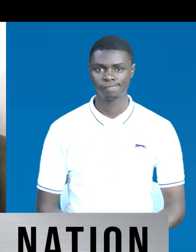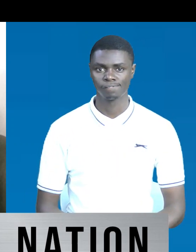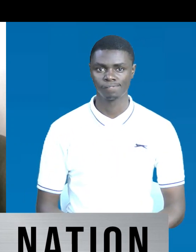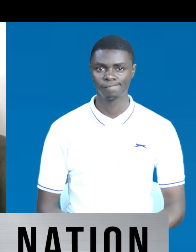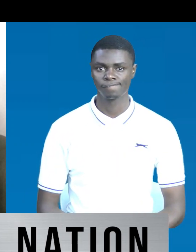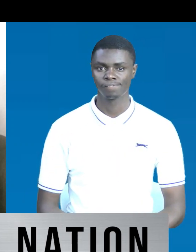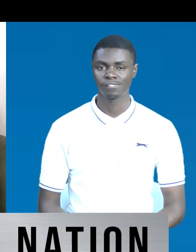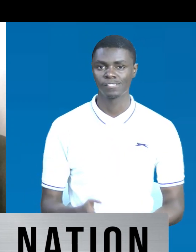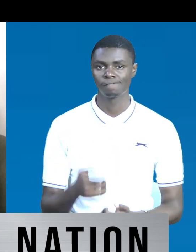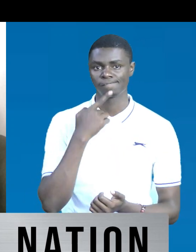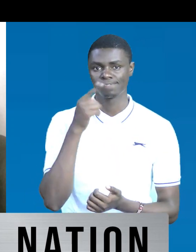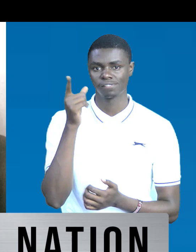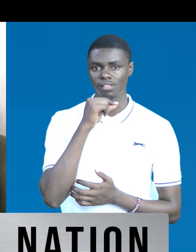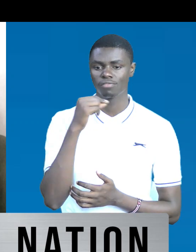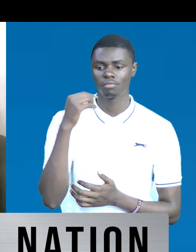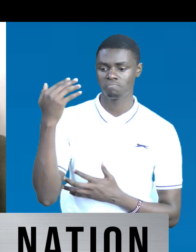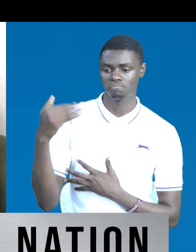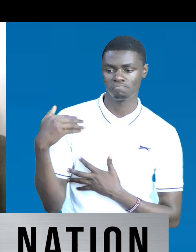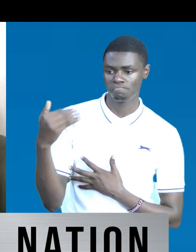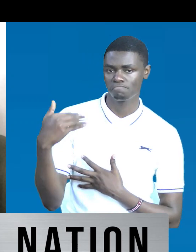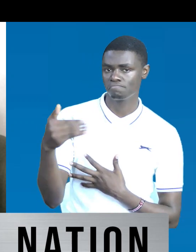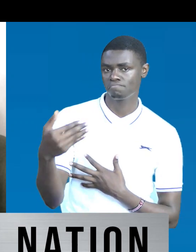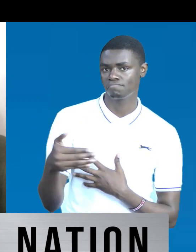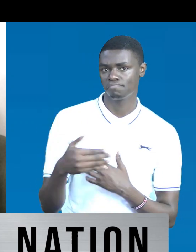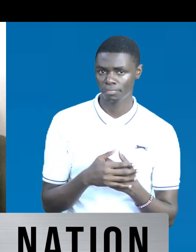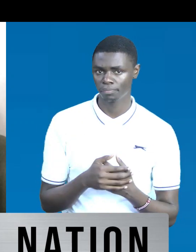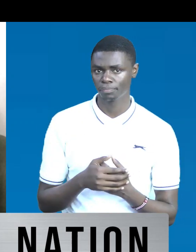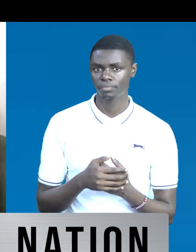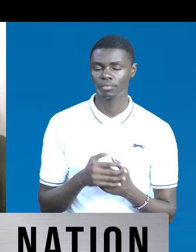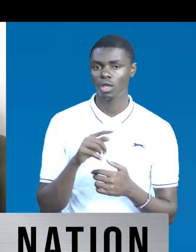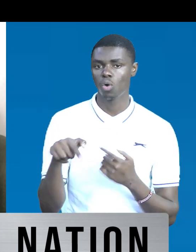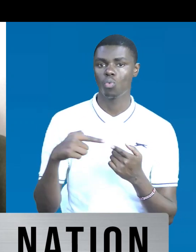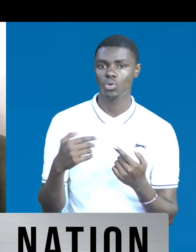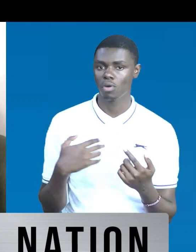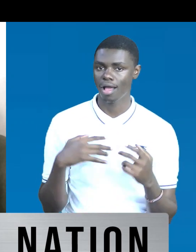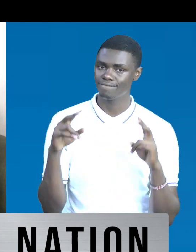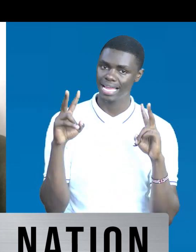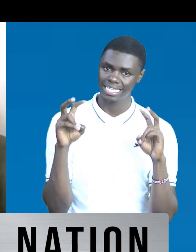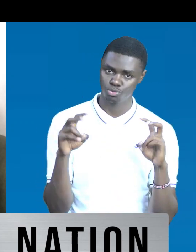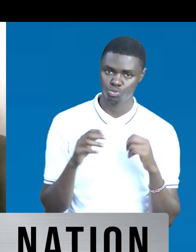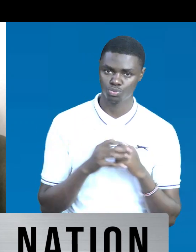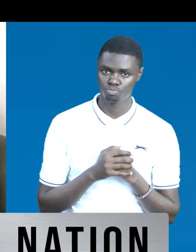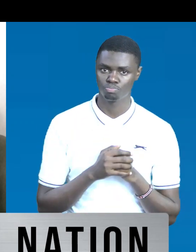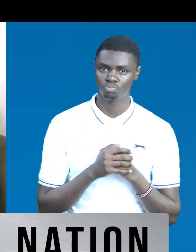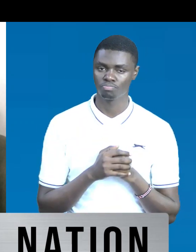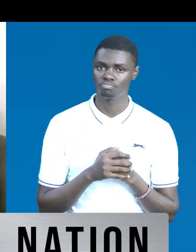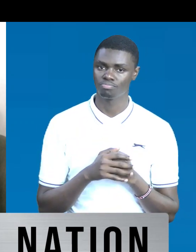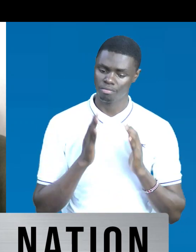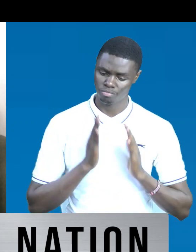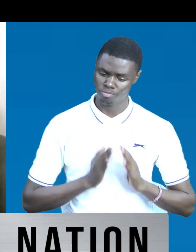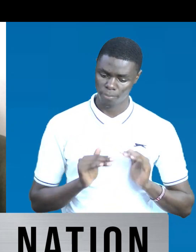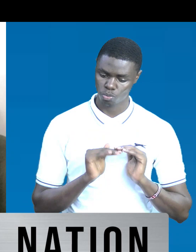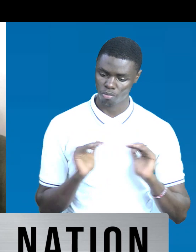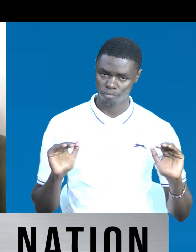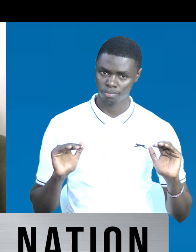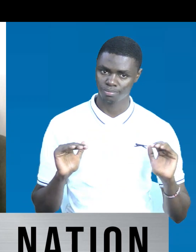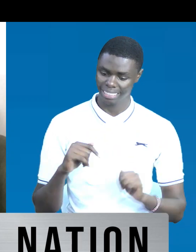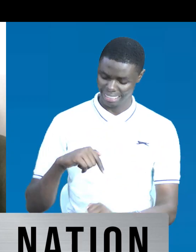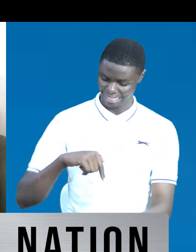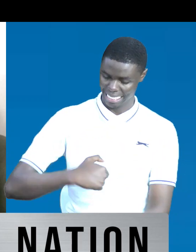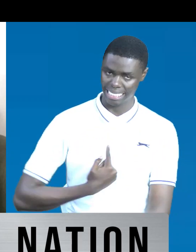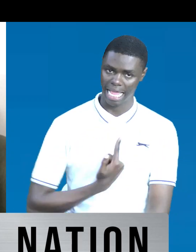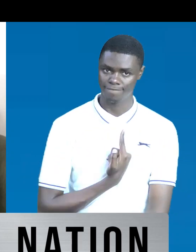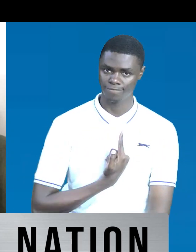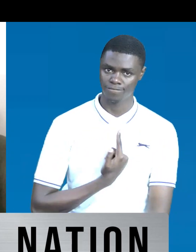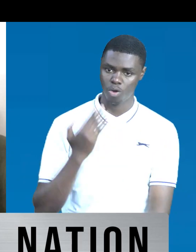like it is said every now and then that Right. when you have an issue at your personal level, it is you